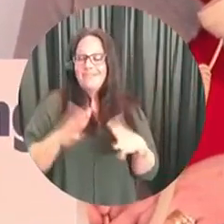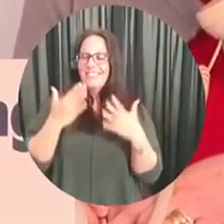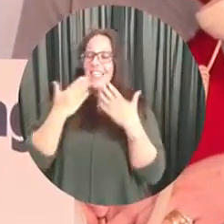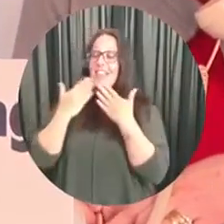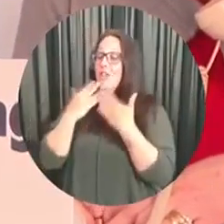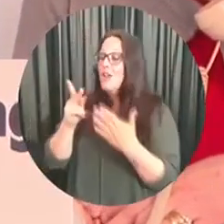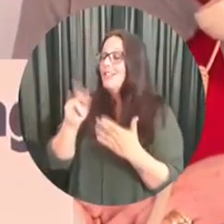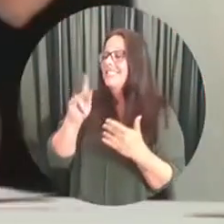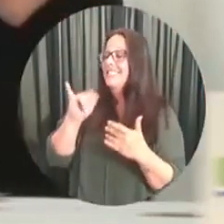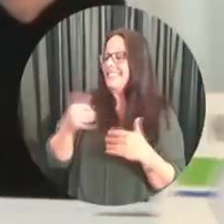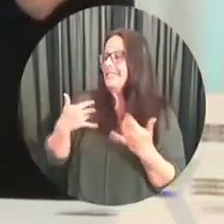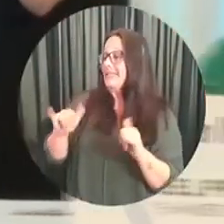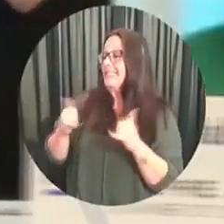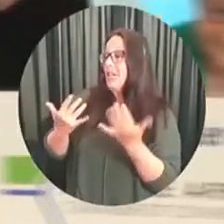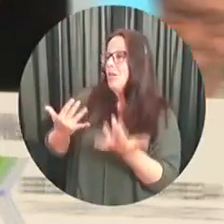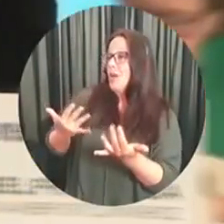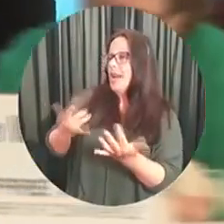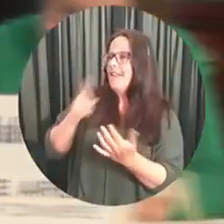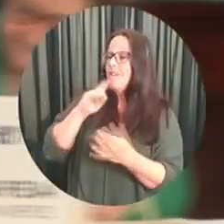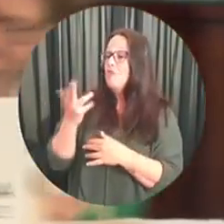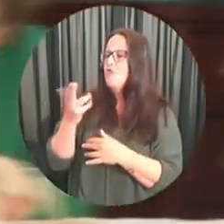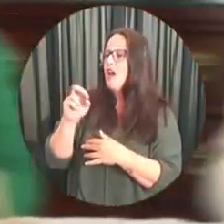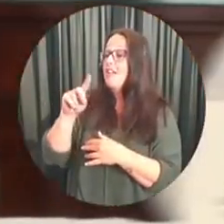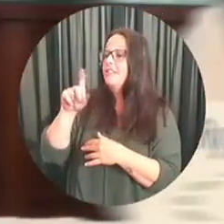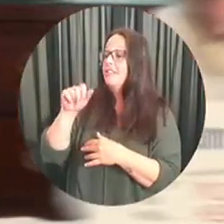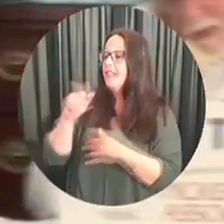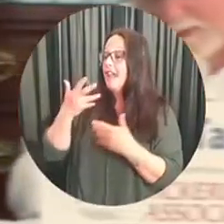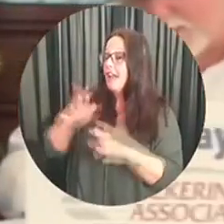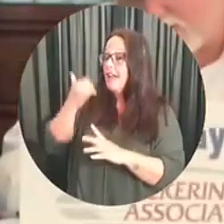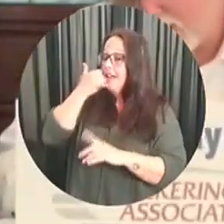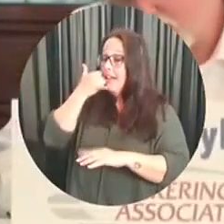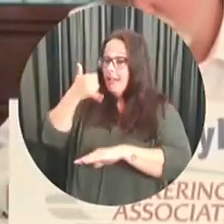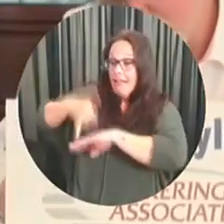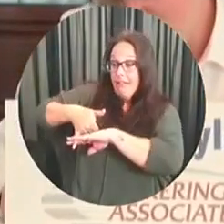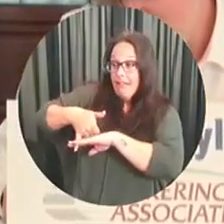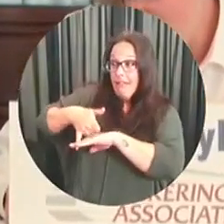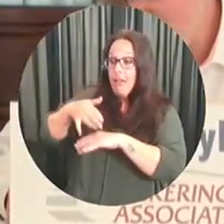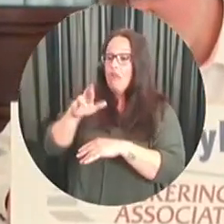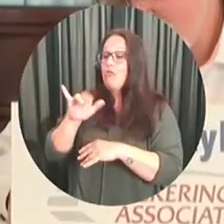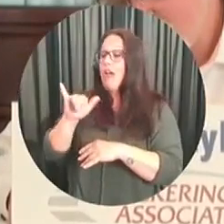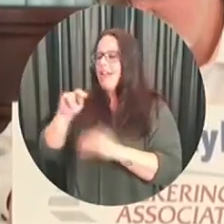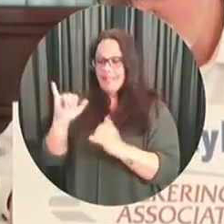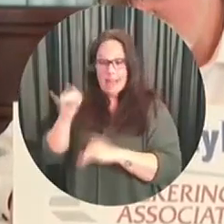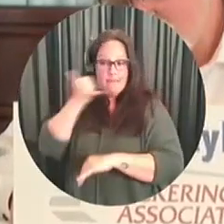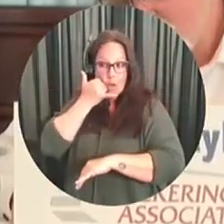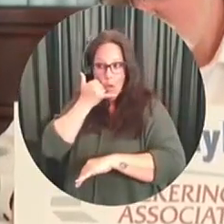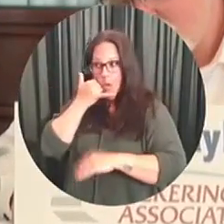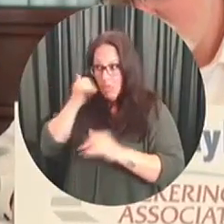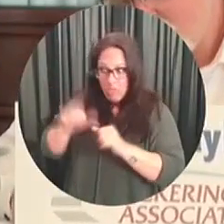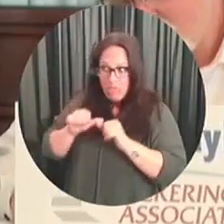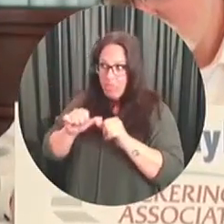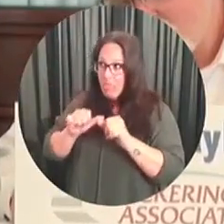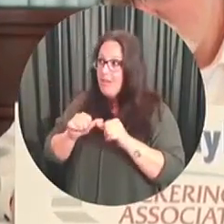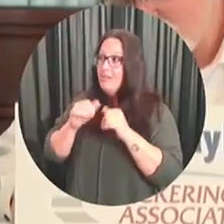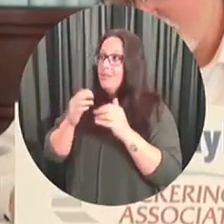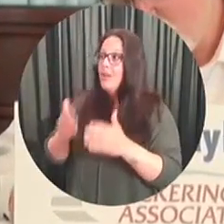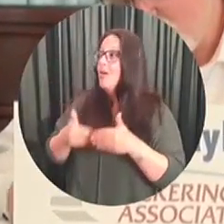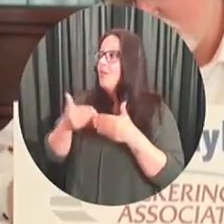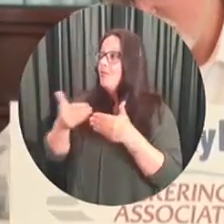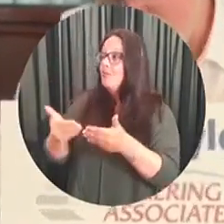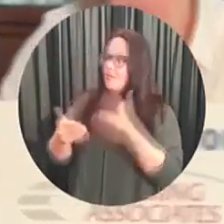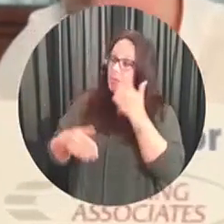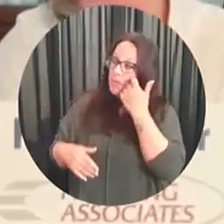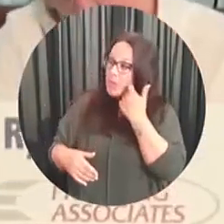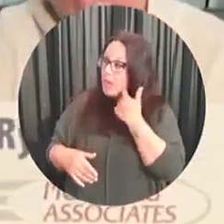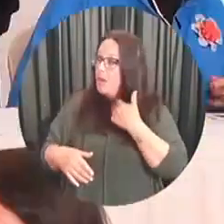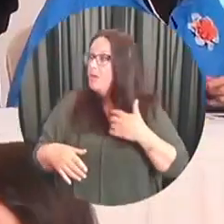still waiting for Rhonda and Ryan to get off the phone, so I'll throw it to Jane now. Fellas, this is Whitaker. Do you